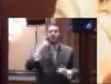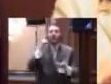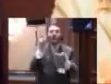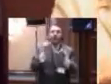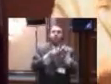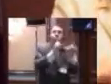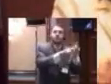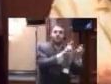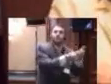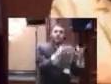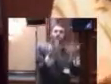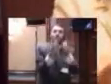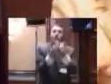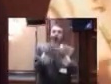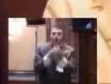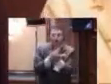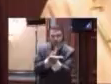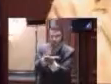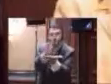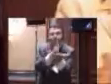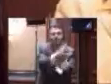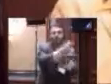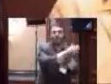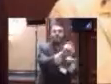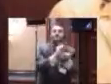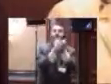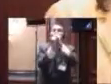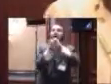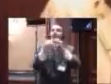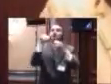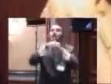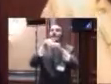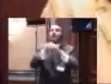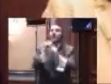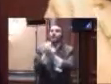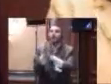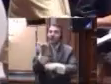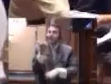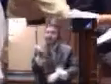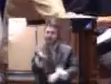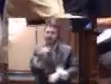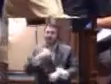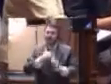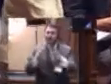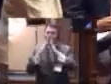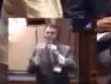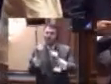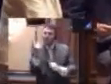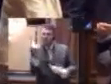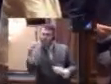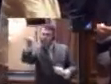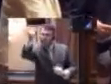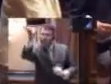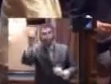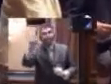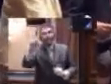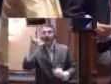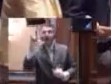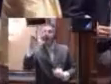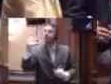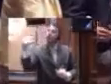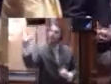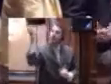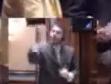of countries in the Arab states. As was stated repeatedly